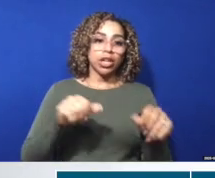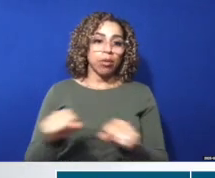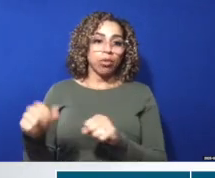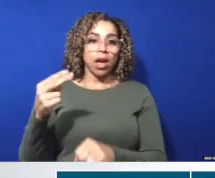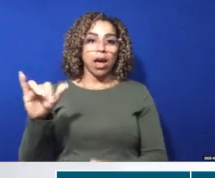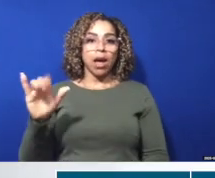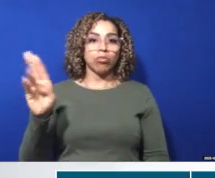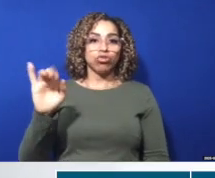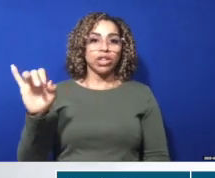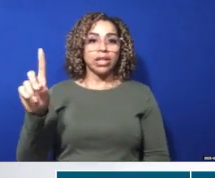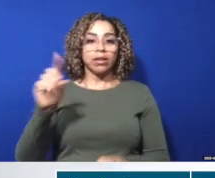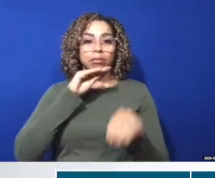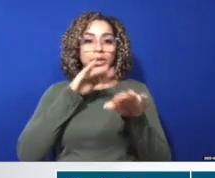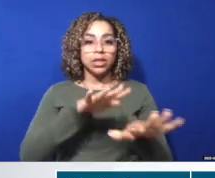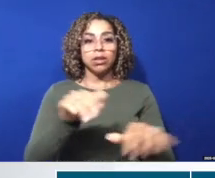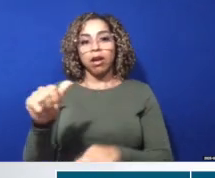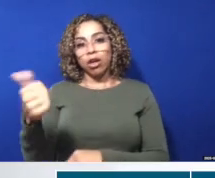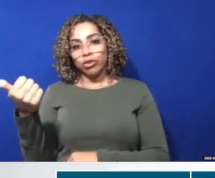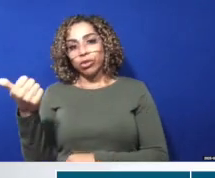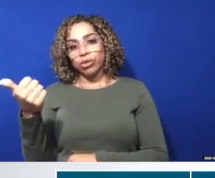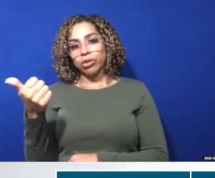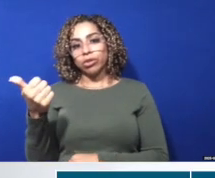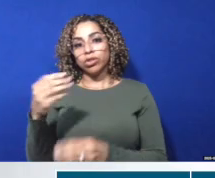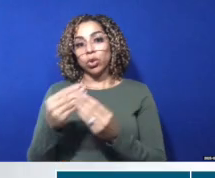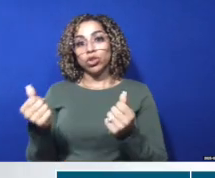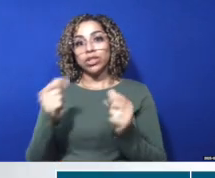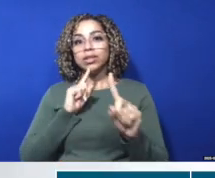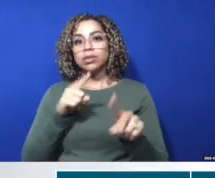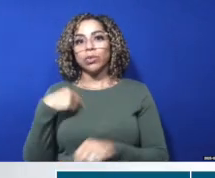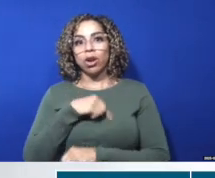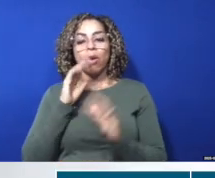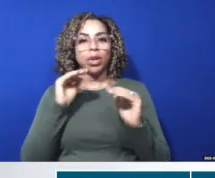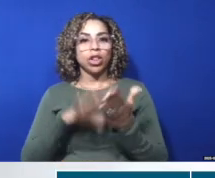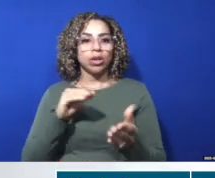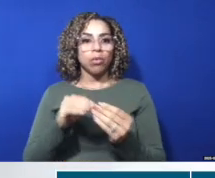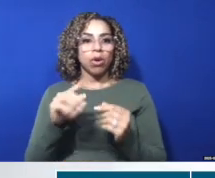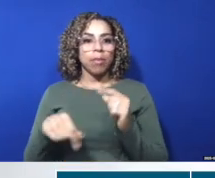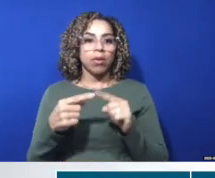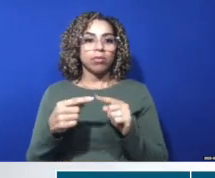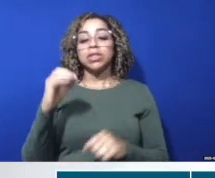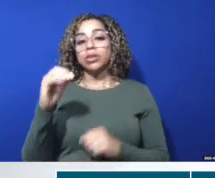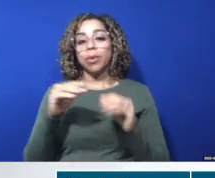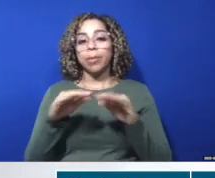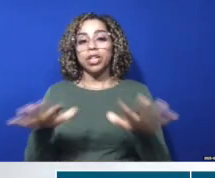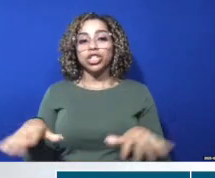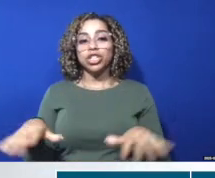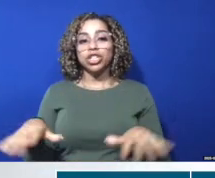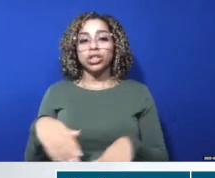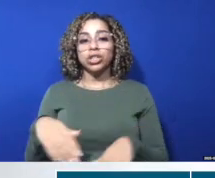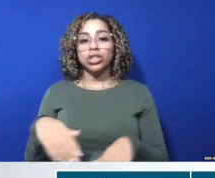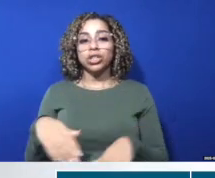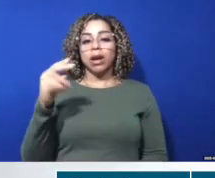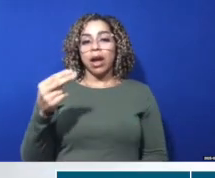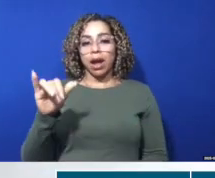more about. Zero emission, hydrogen, and off-road ecosystem projects will continue progress on a variety